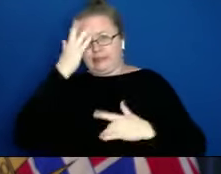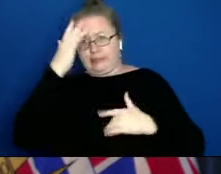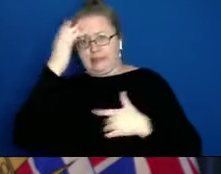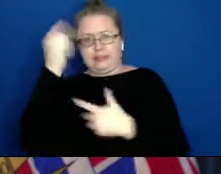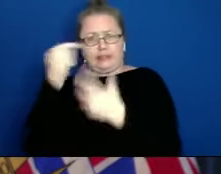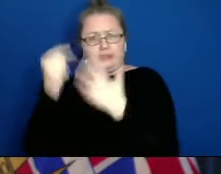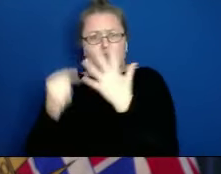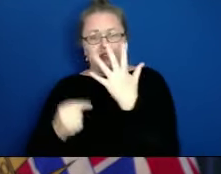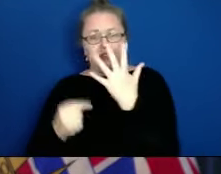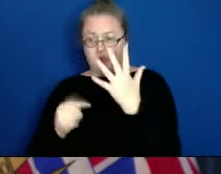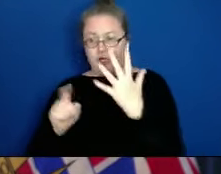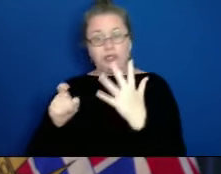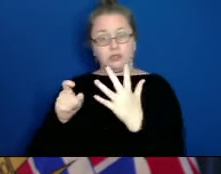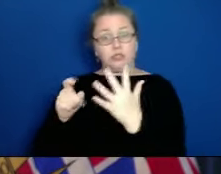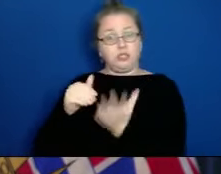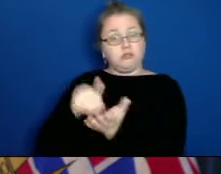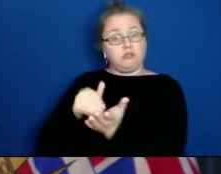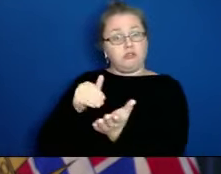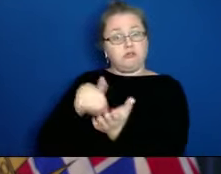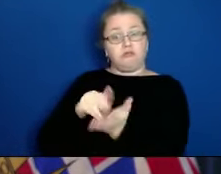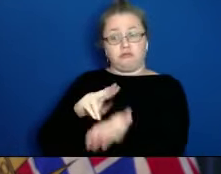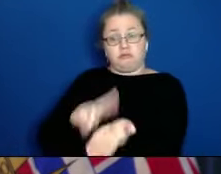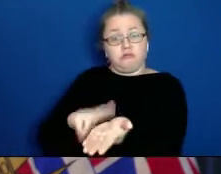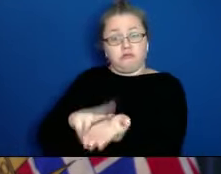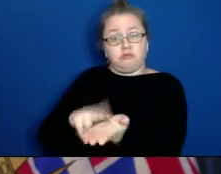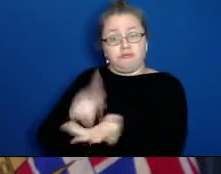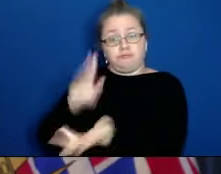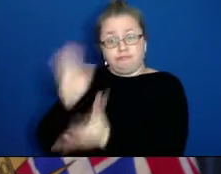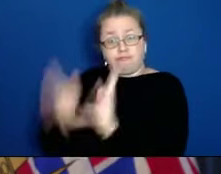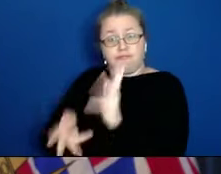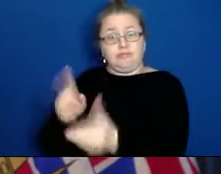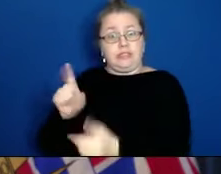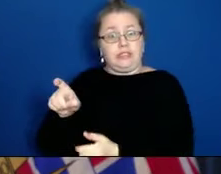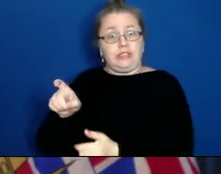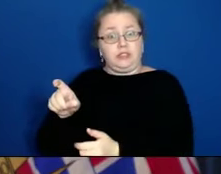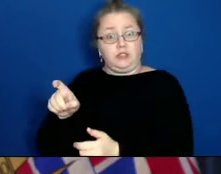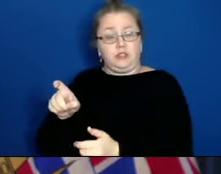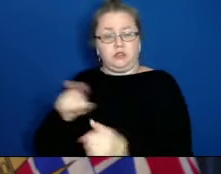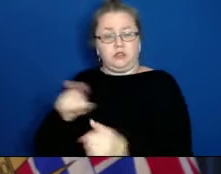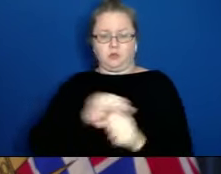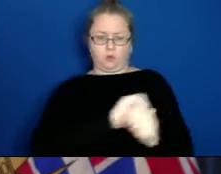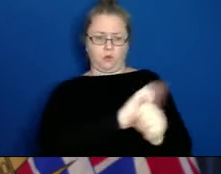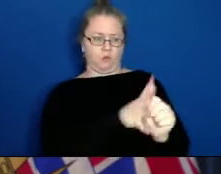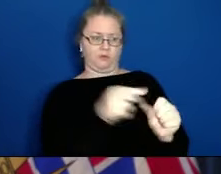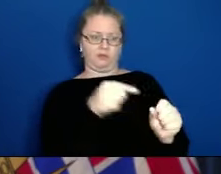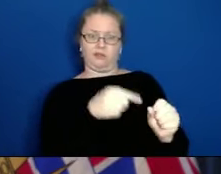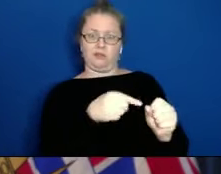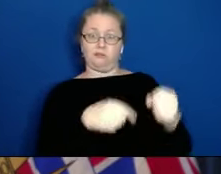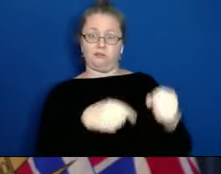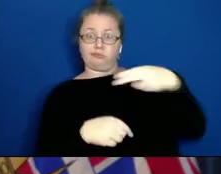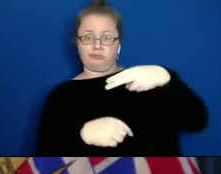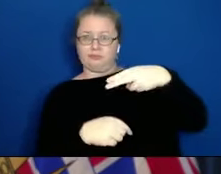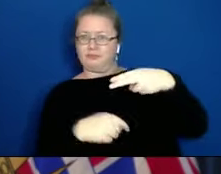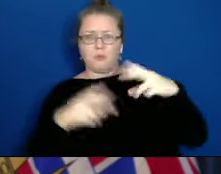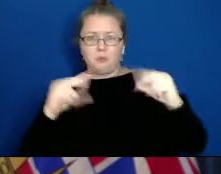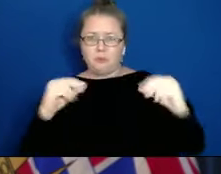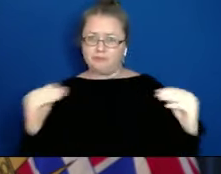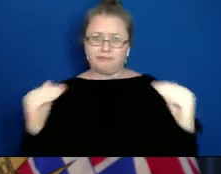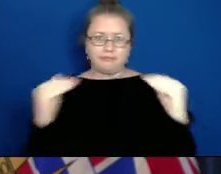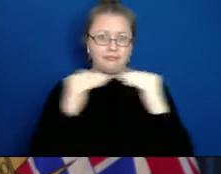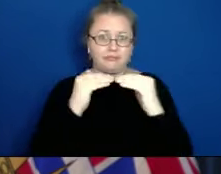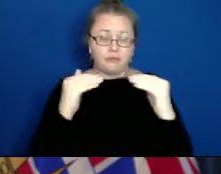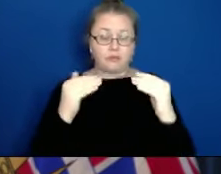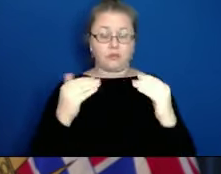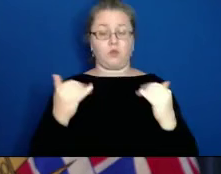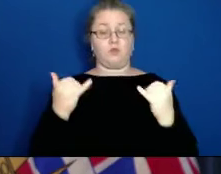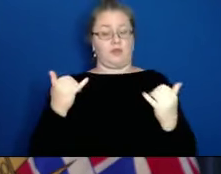suffer. And we need to do this across the province. As a result, I am extending the regional orders that